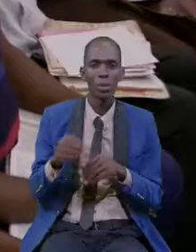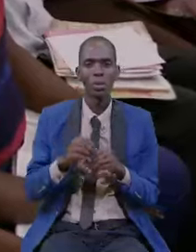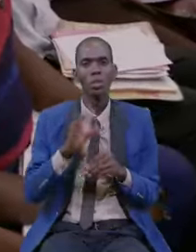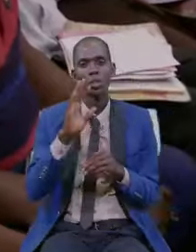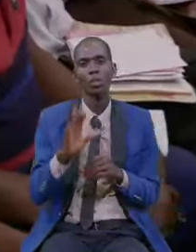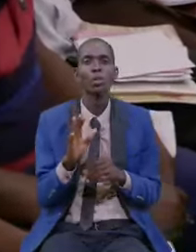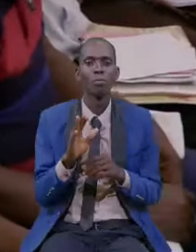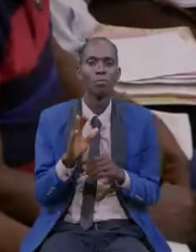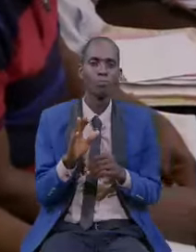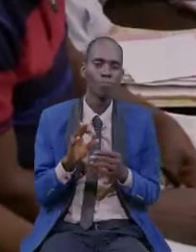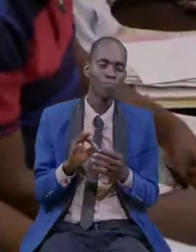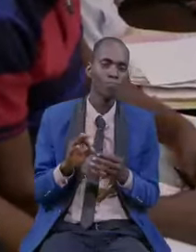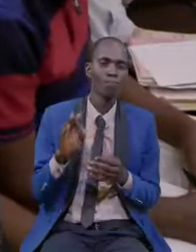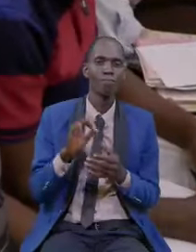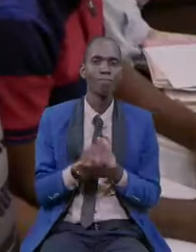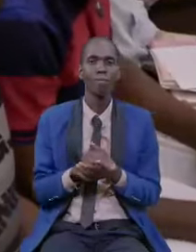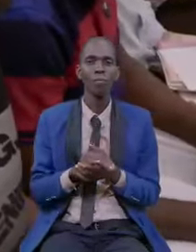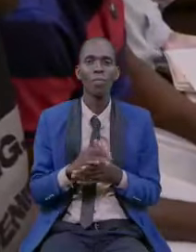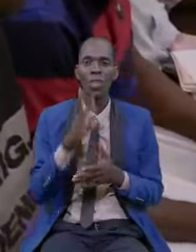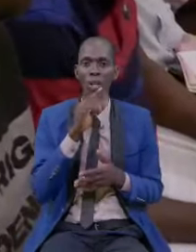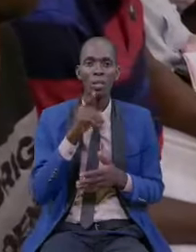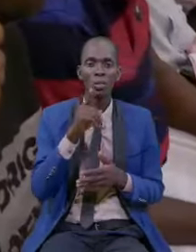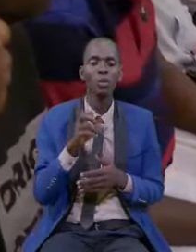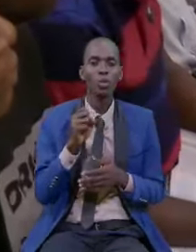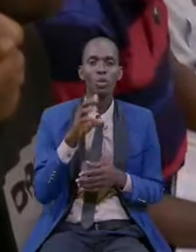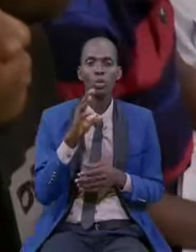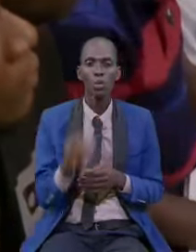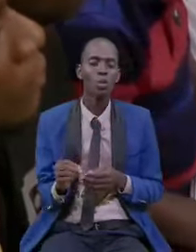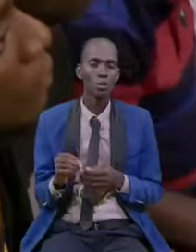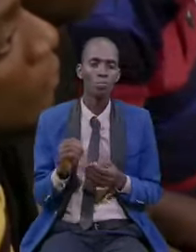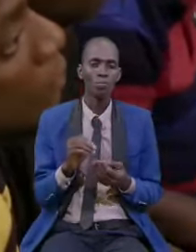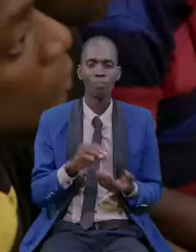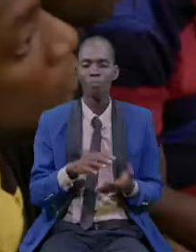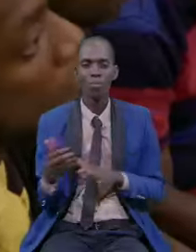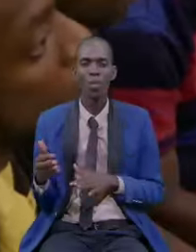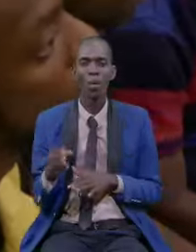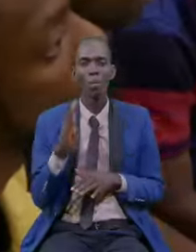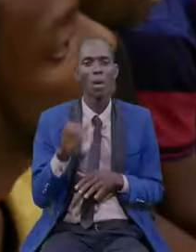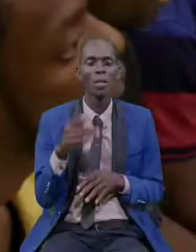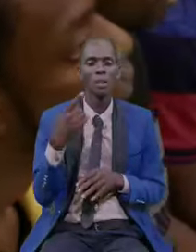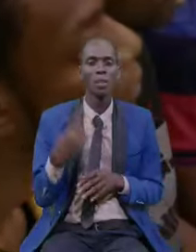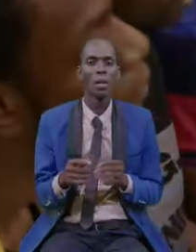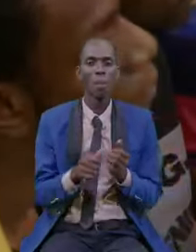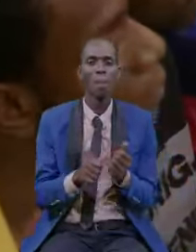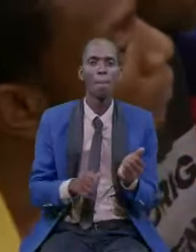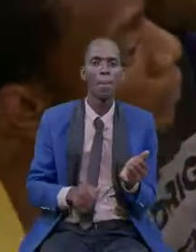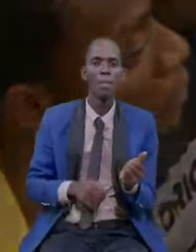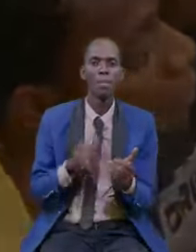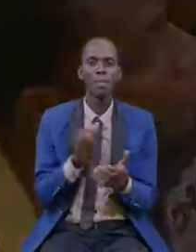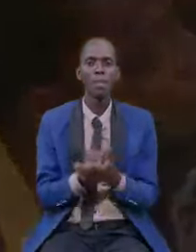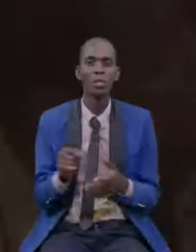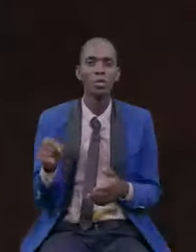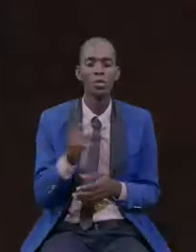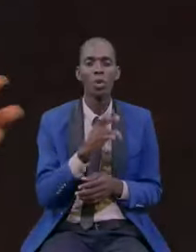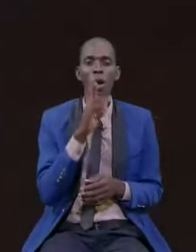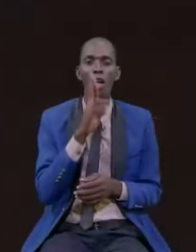hear? Are you so deadened by the fall, by the backsliding, that you are not